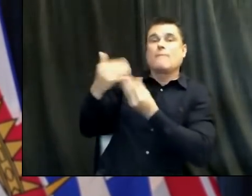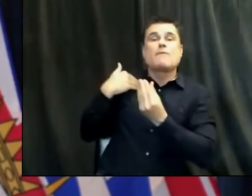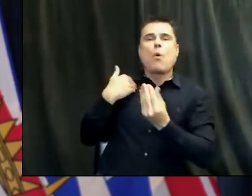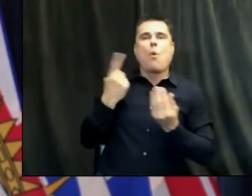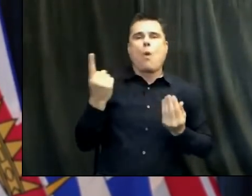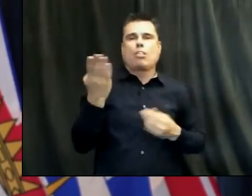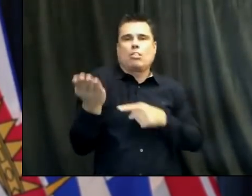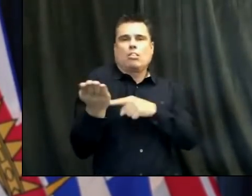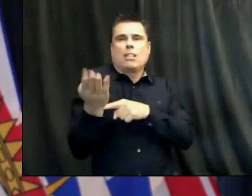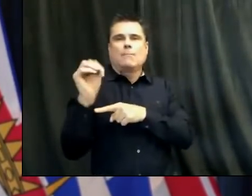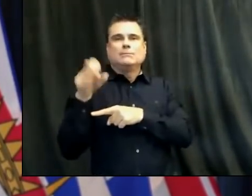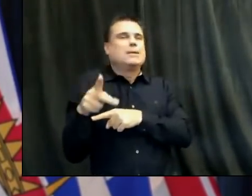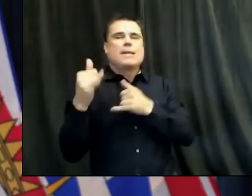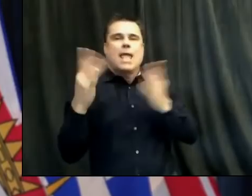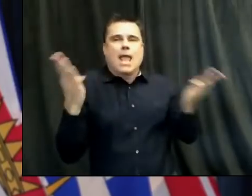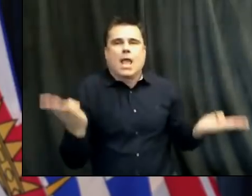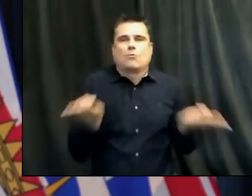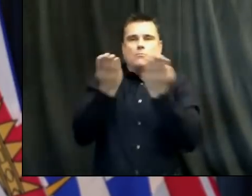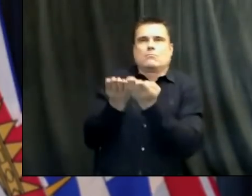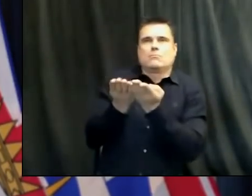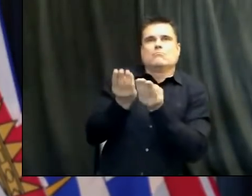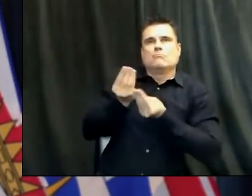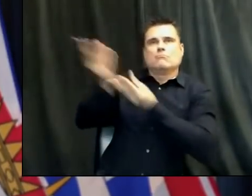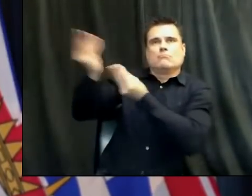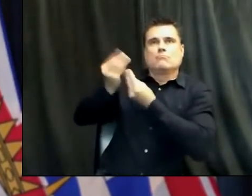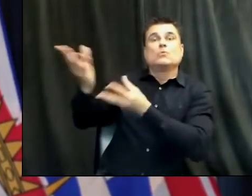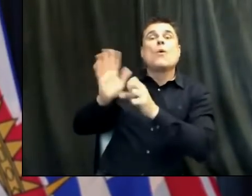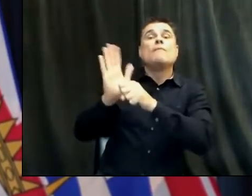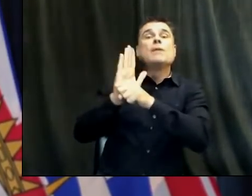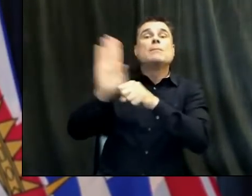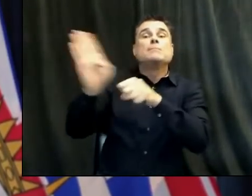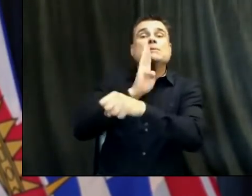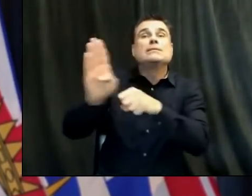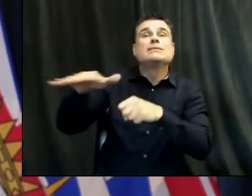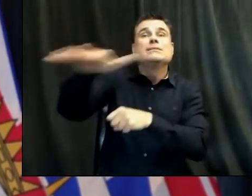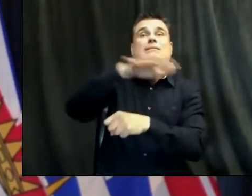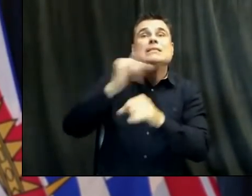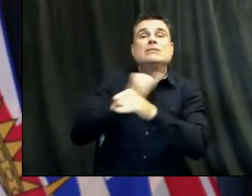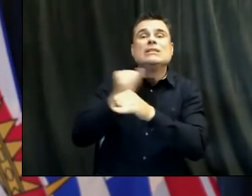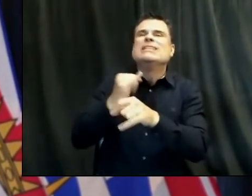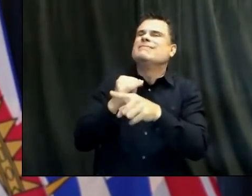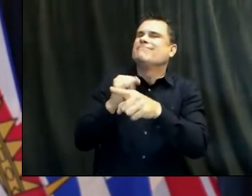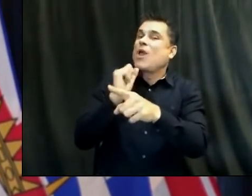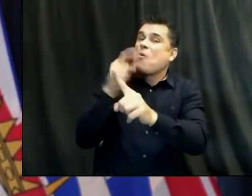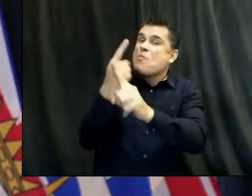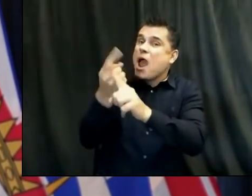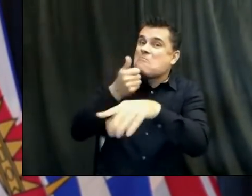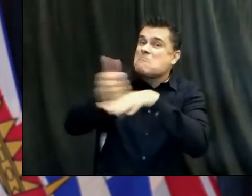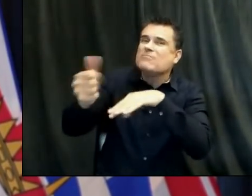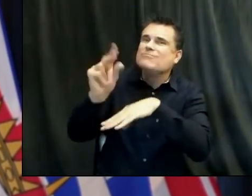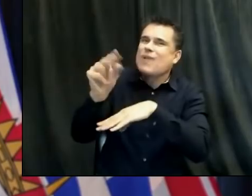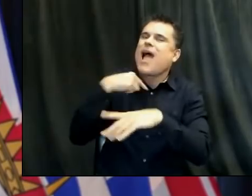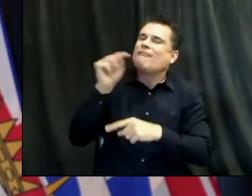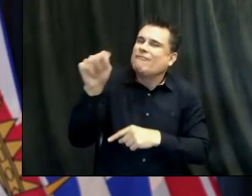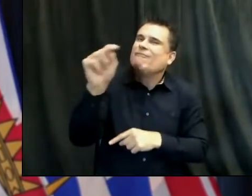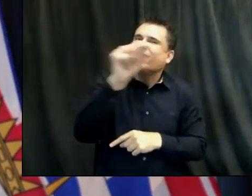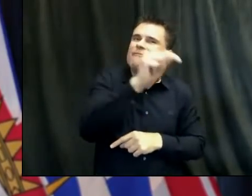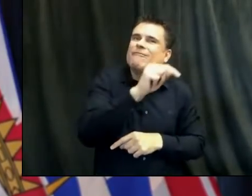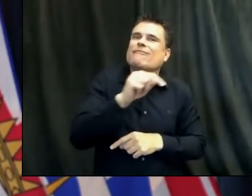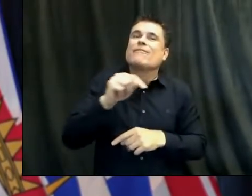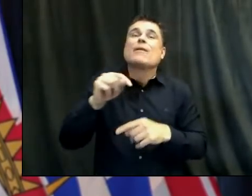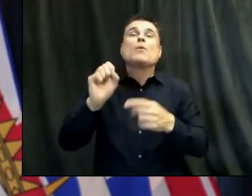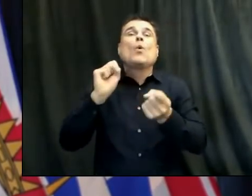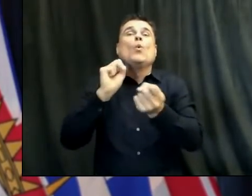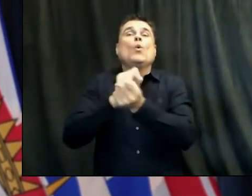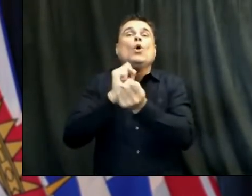consistent across the country. So it is the MSP, we call it, or publicly funded testing. So we